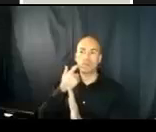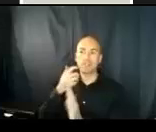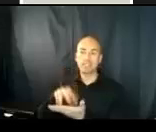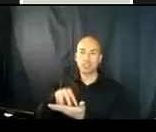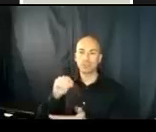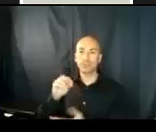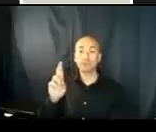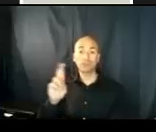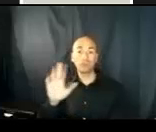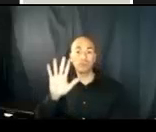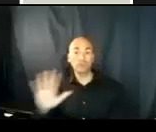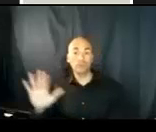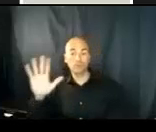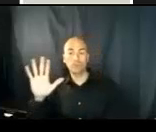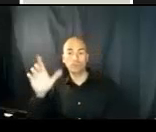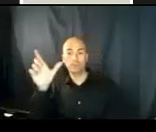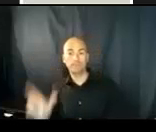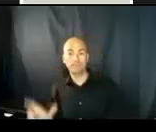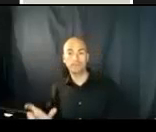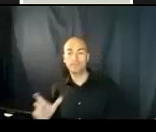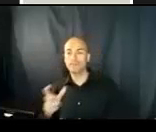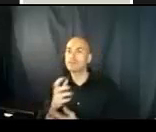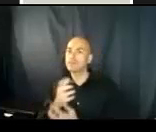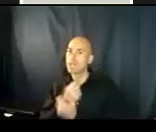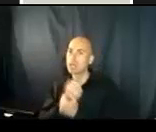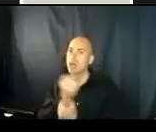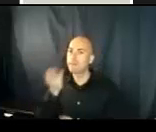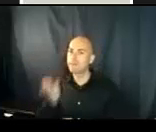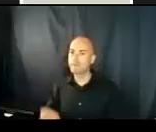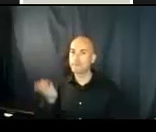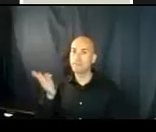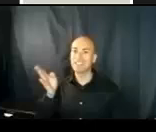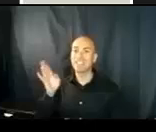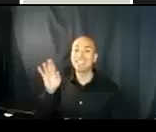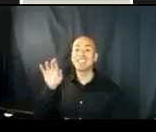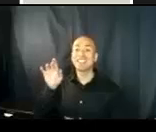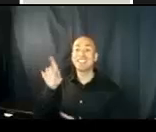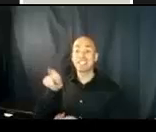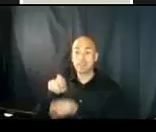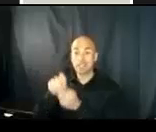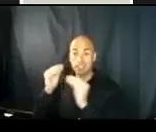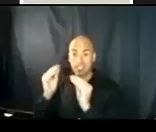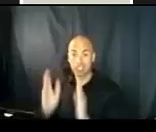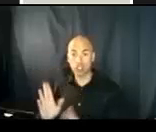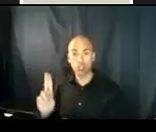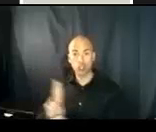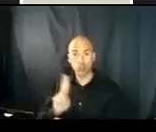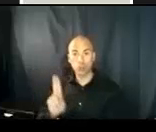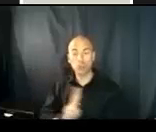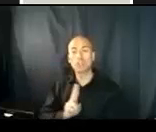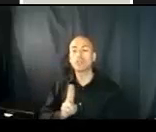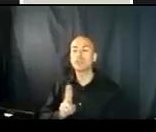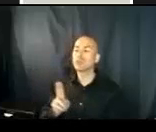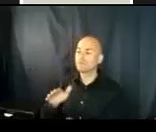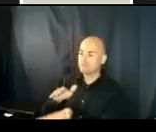side, I actually love because this particular teacher used that to compliment